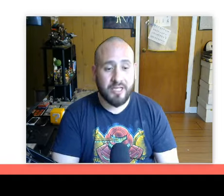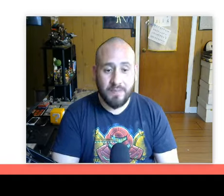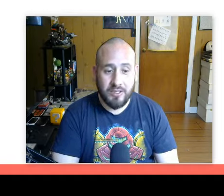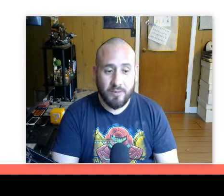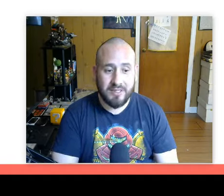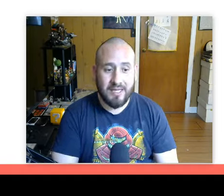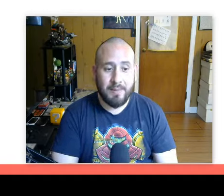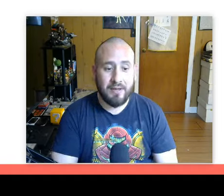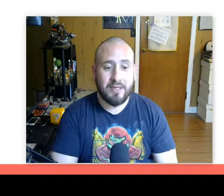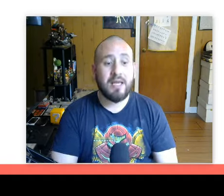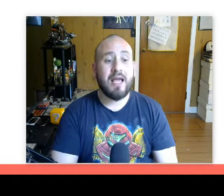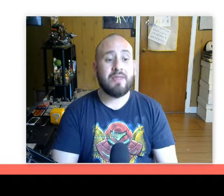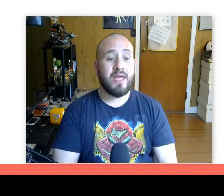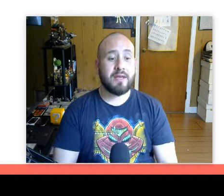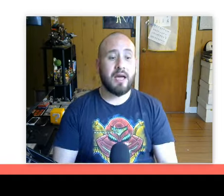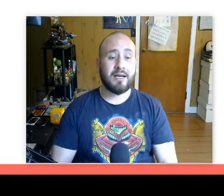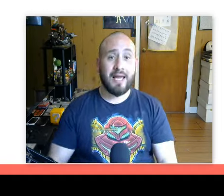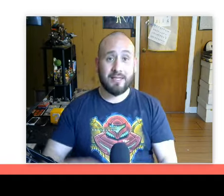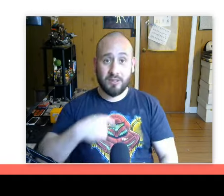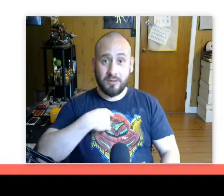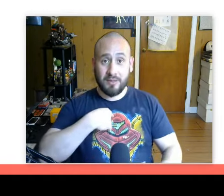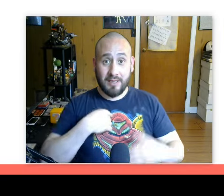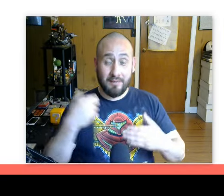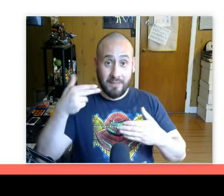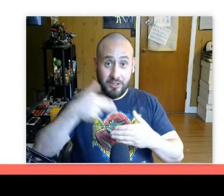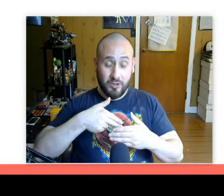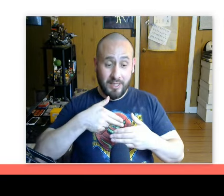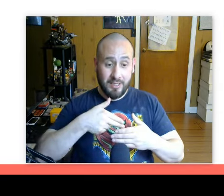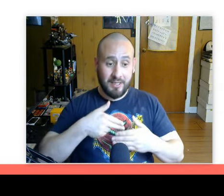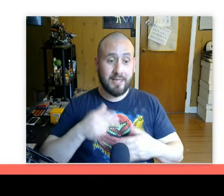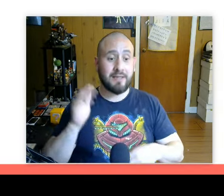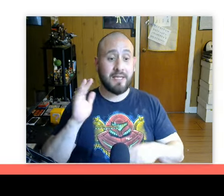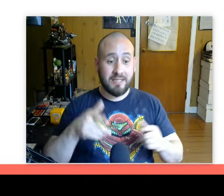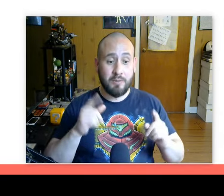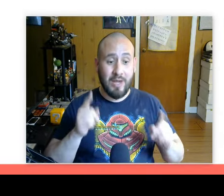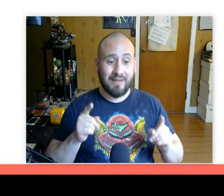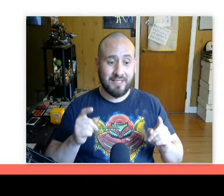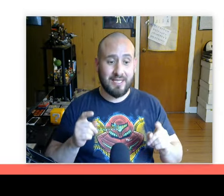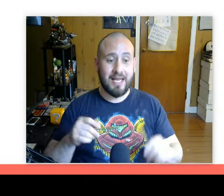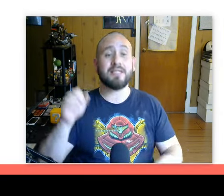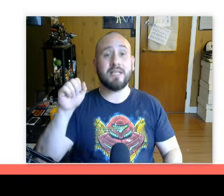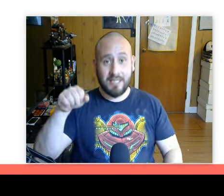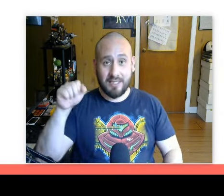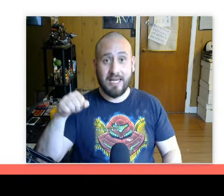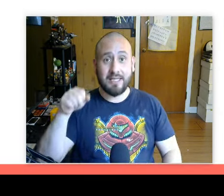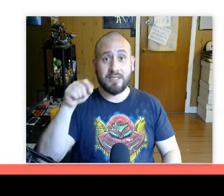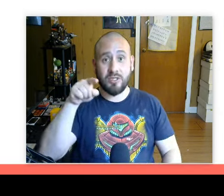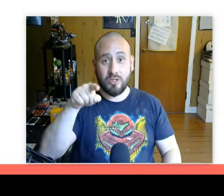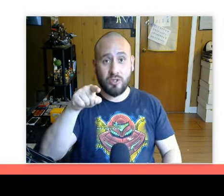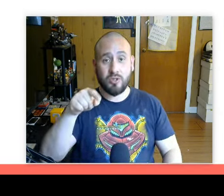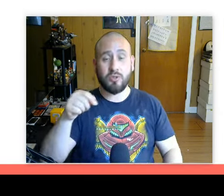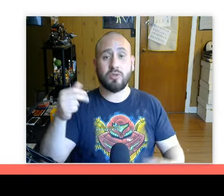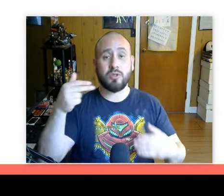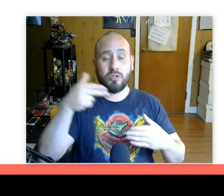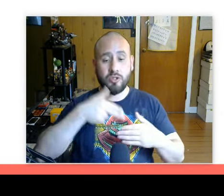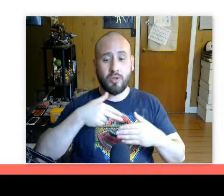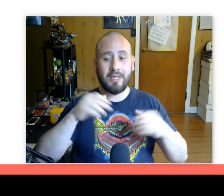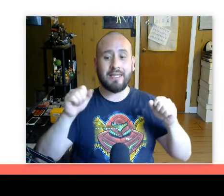You're going to spell someone's name out. And then I'm going to ask you, me join. And this time you have to say yes. Yes,